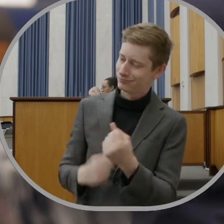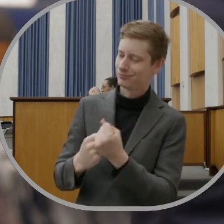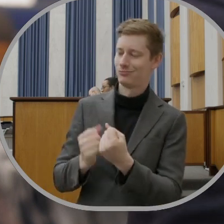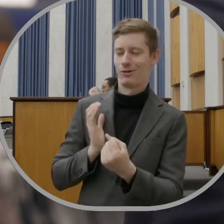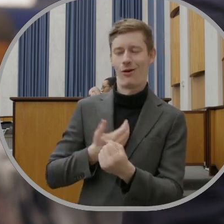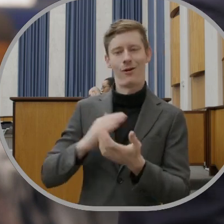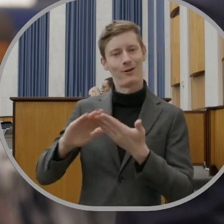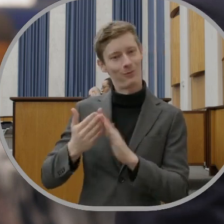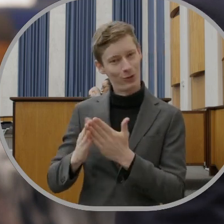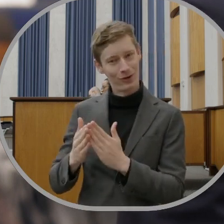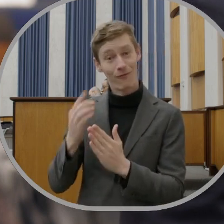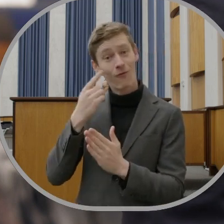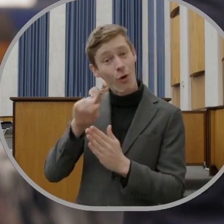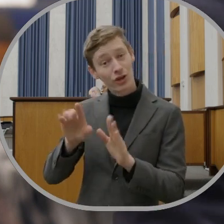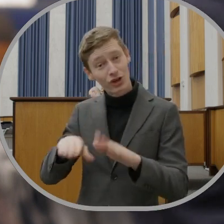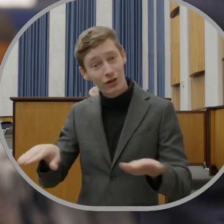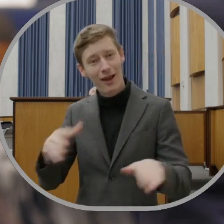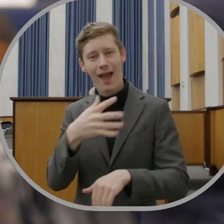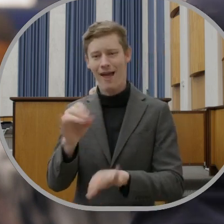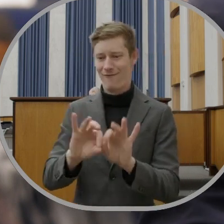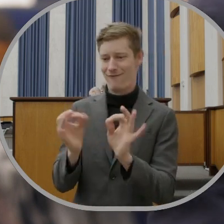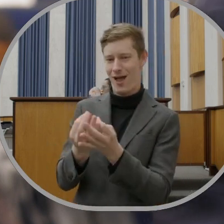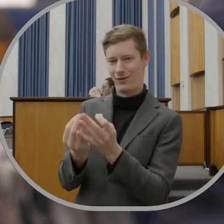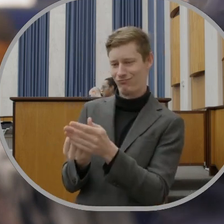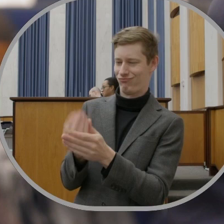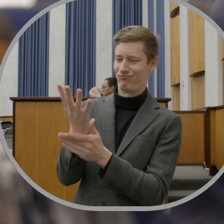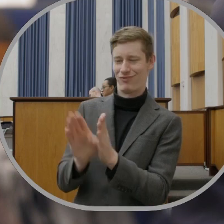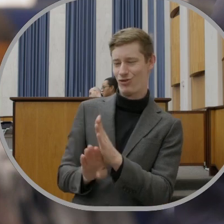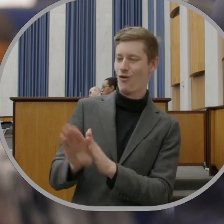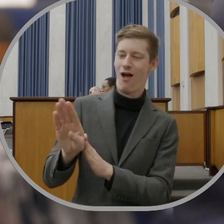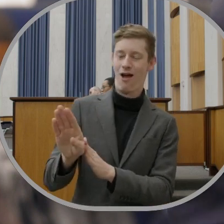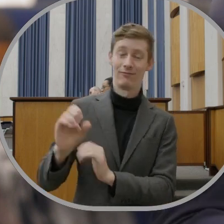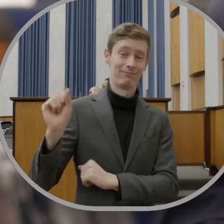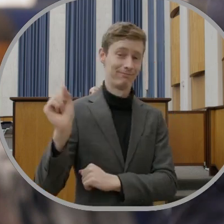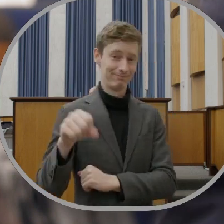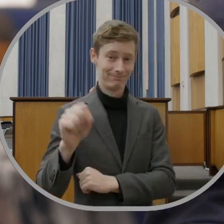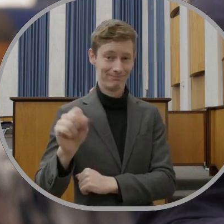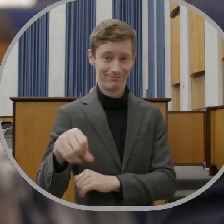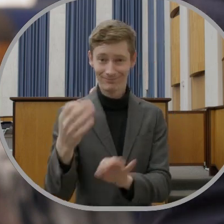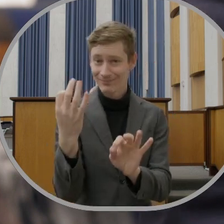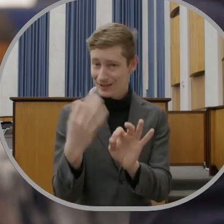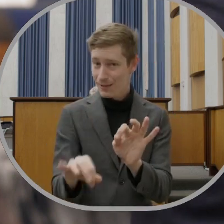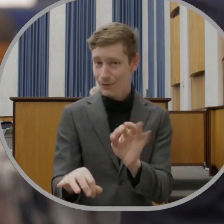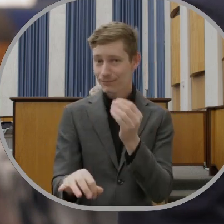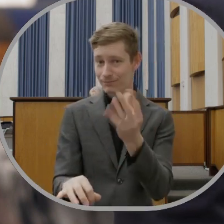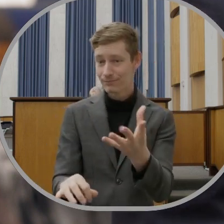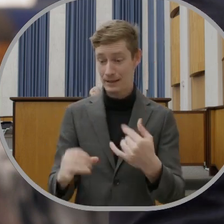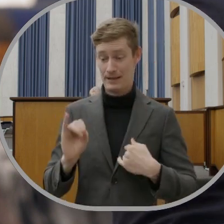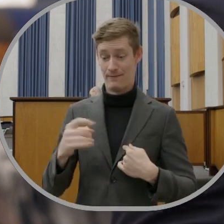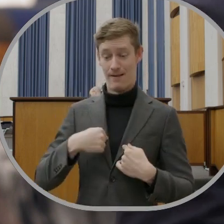children and families to thrive. And yes, it's pretty simple. As long as I'm your